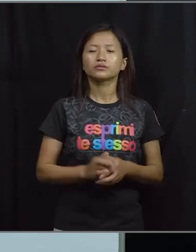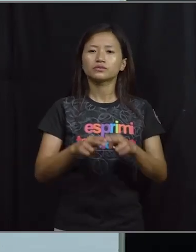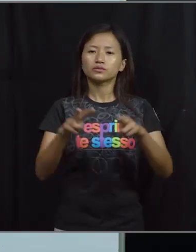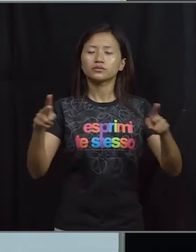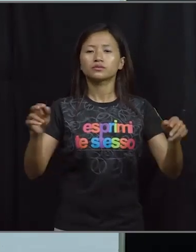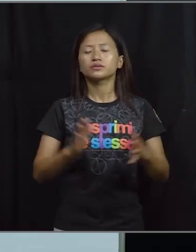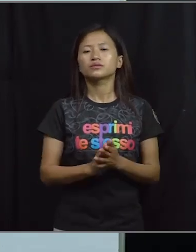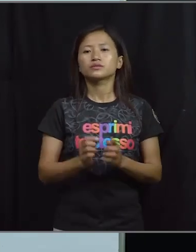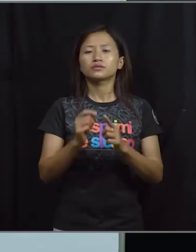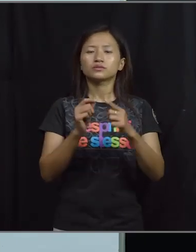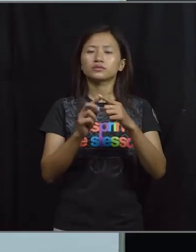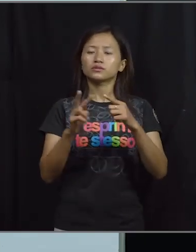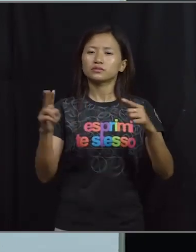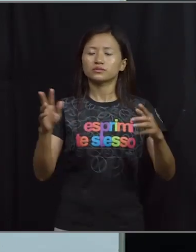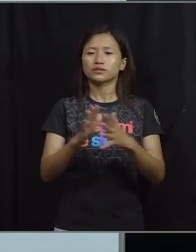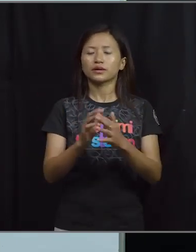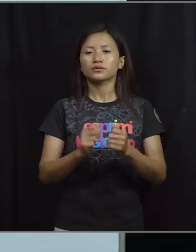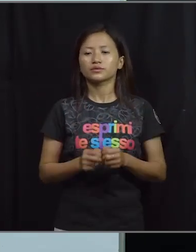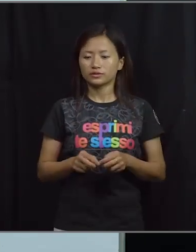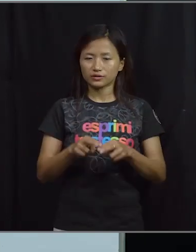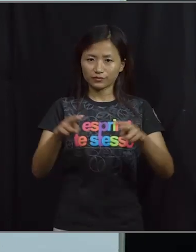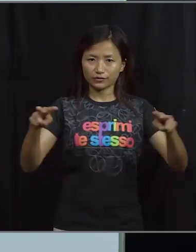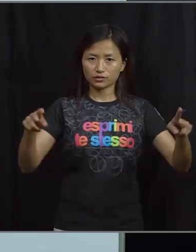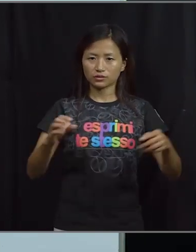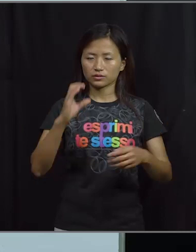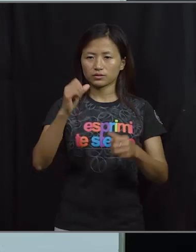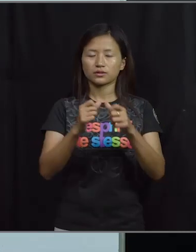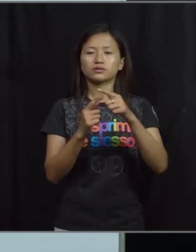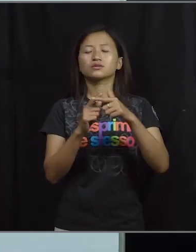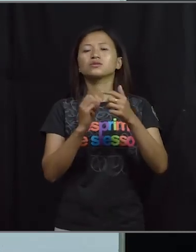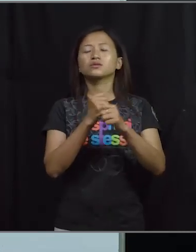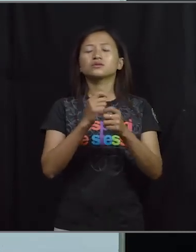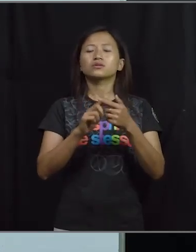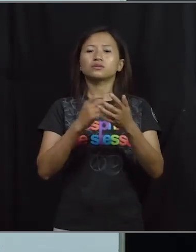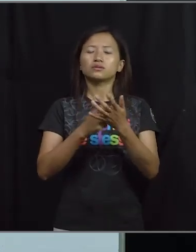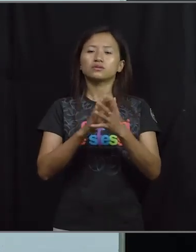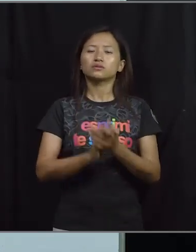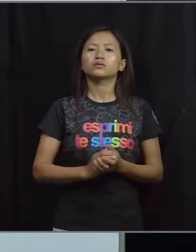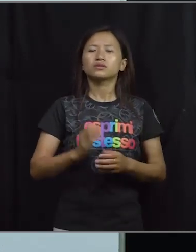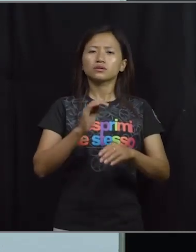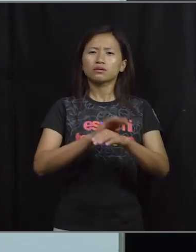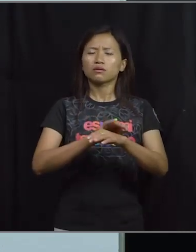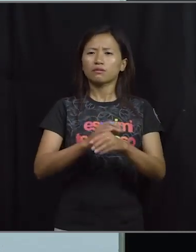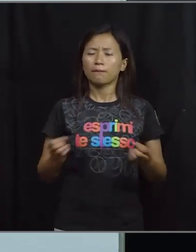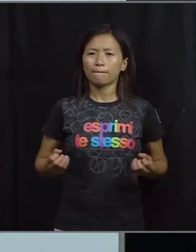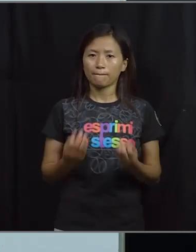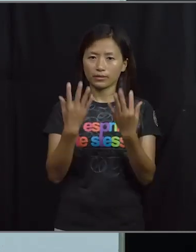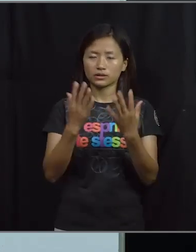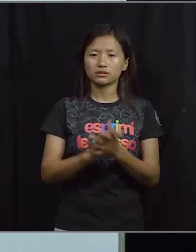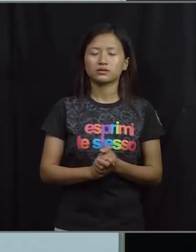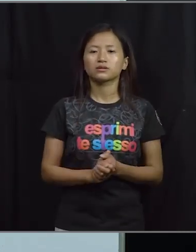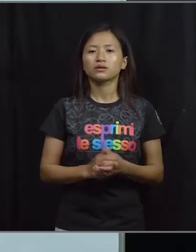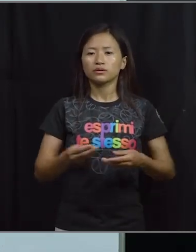types of entrepreneurs based on different categories. Let's move ahead to competencies.